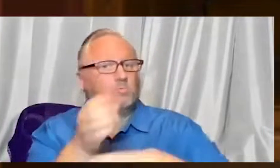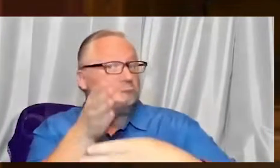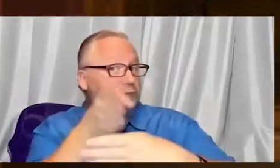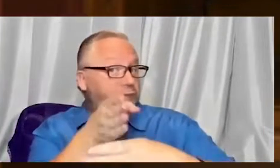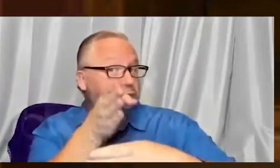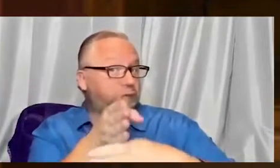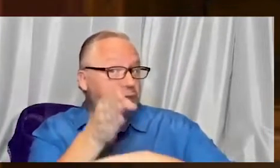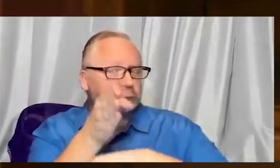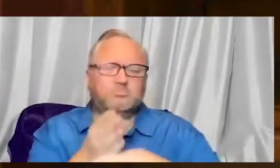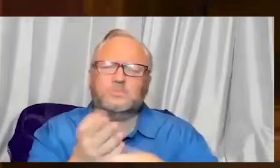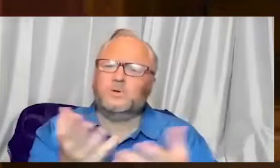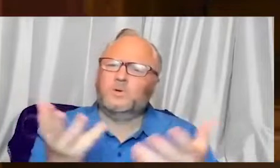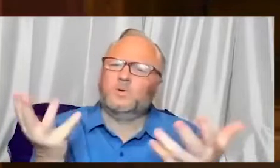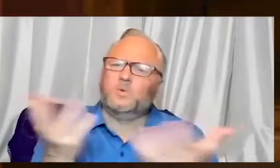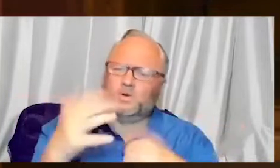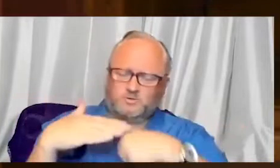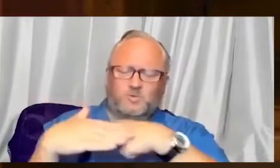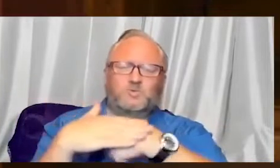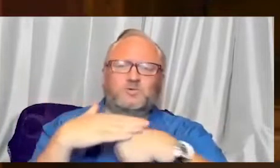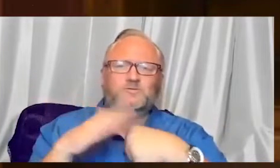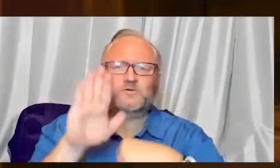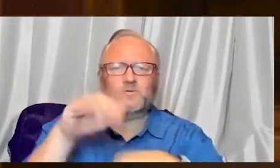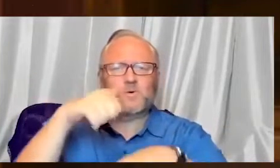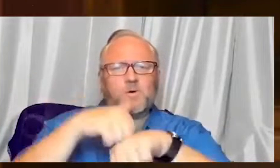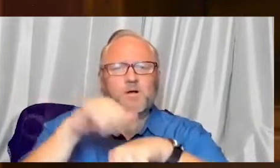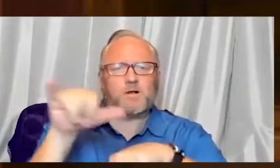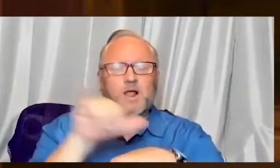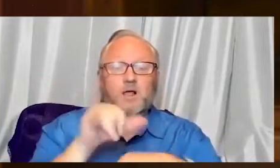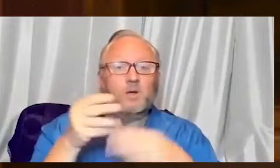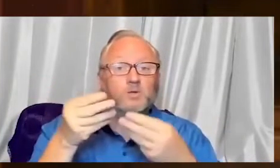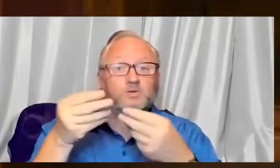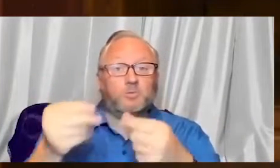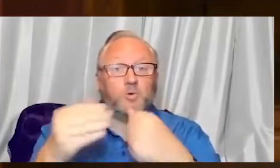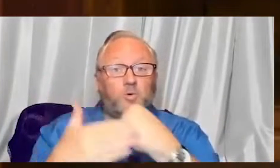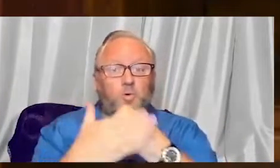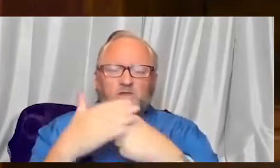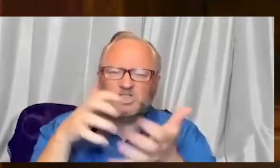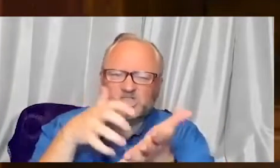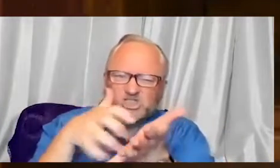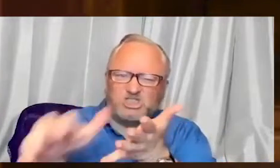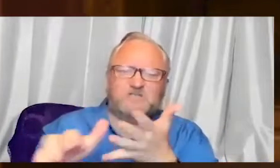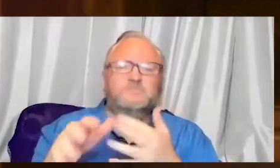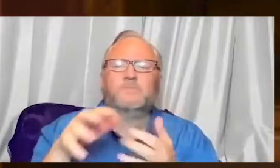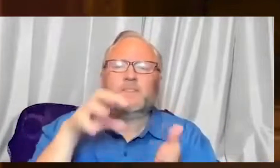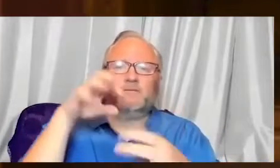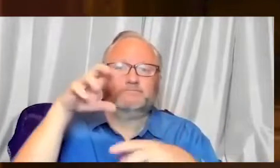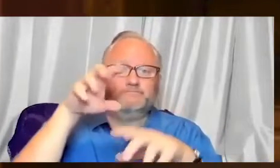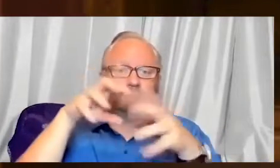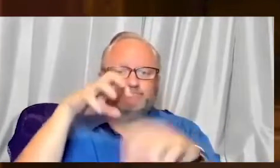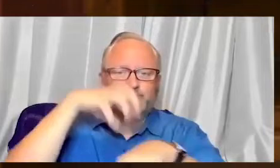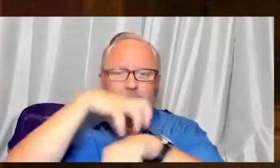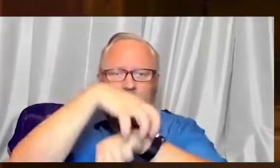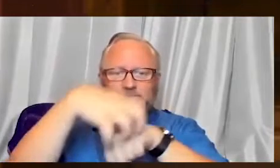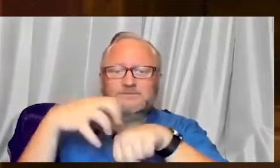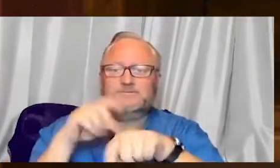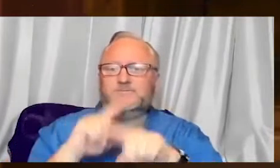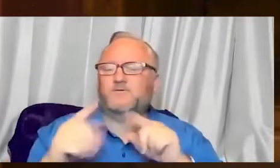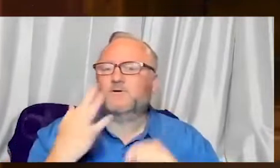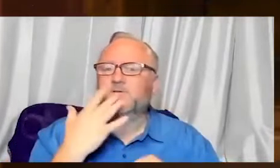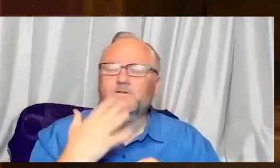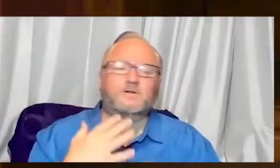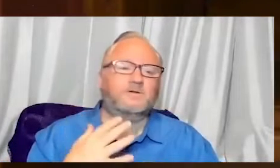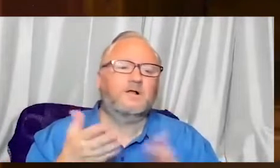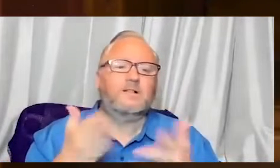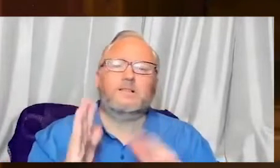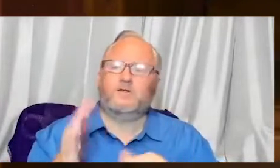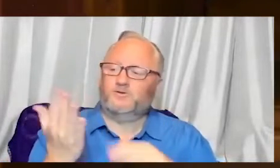What is its surface like? Smooth, rough, a patchwork? Glide your fingers over